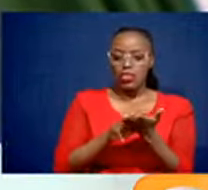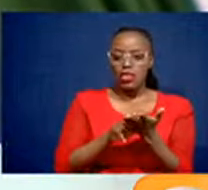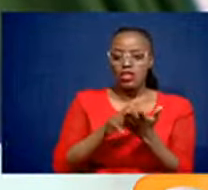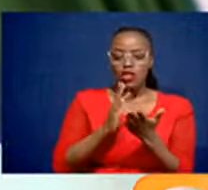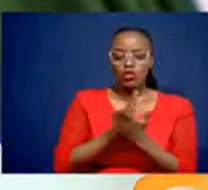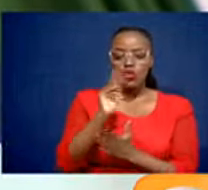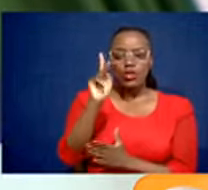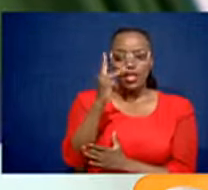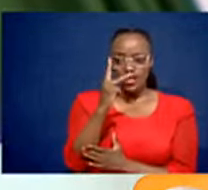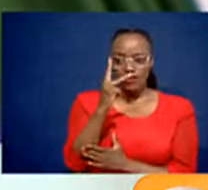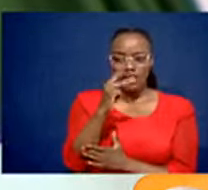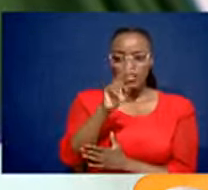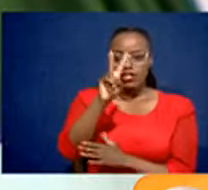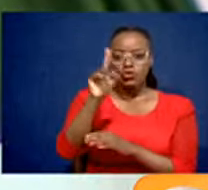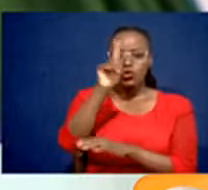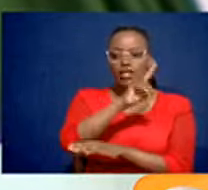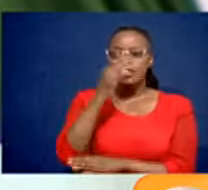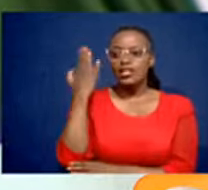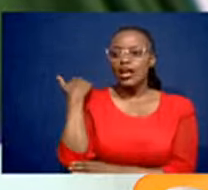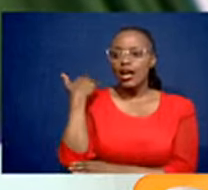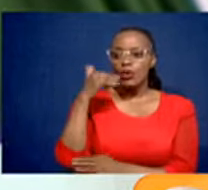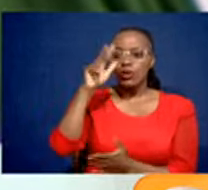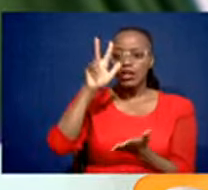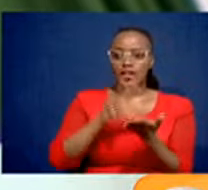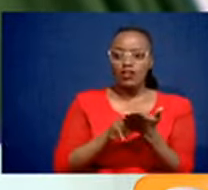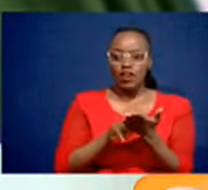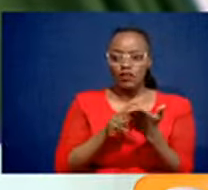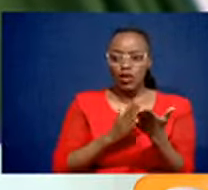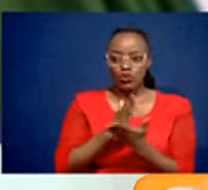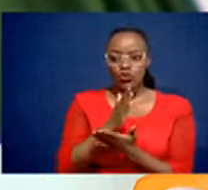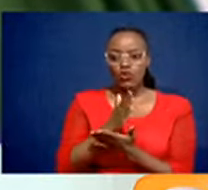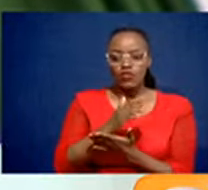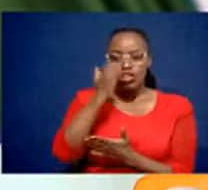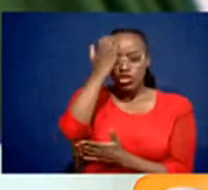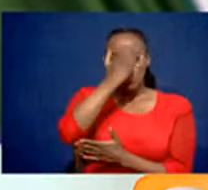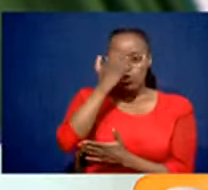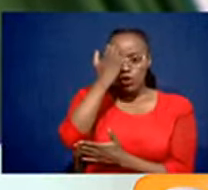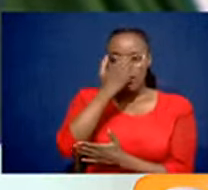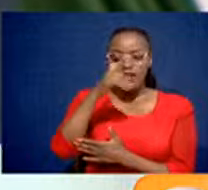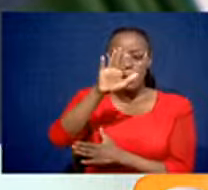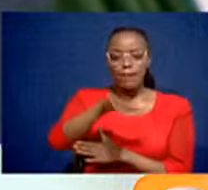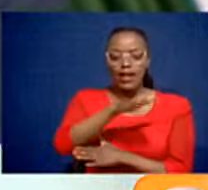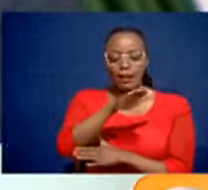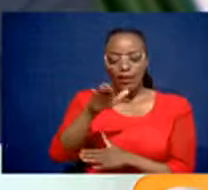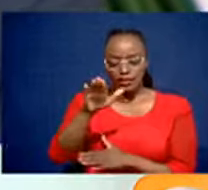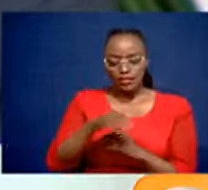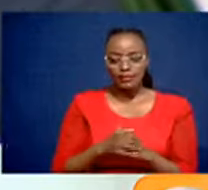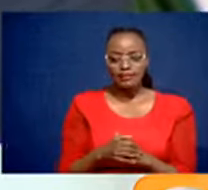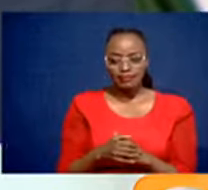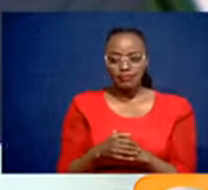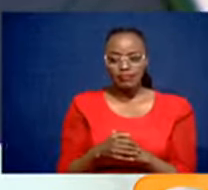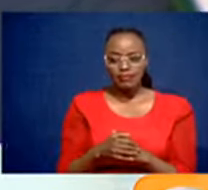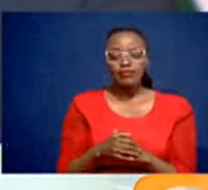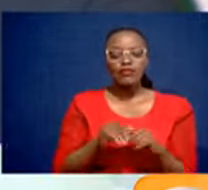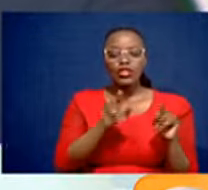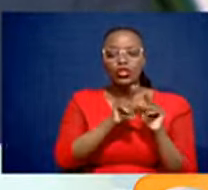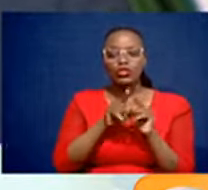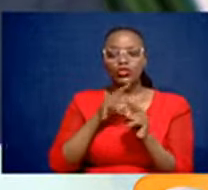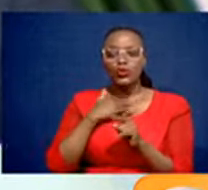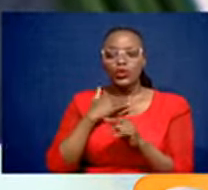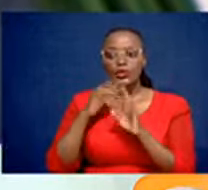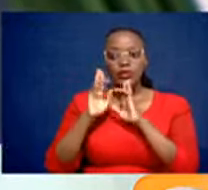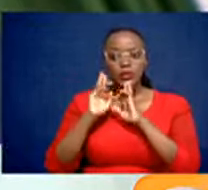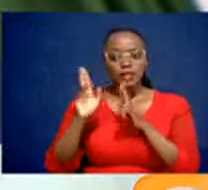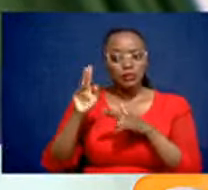Kenya, and 2 days ago ratified by the European Parliament. I also wish to